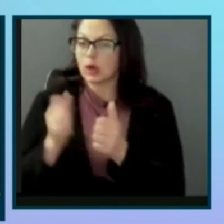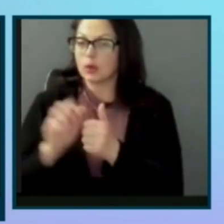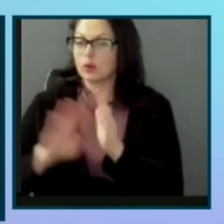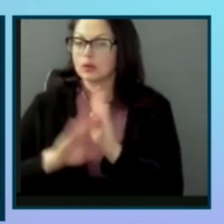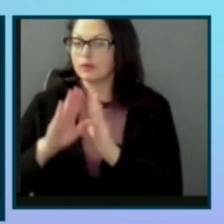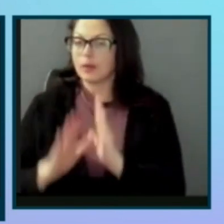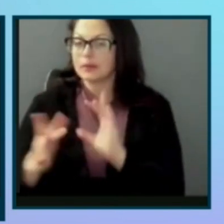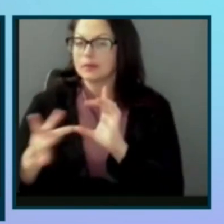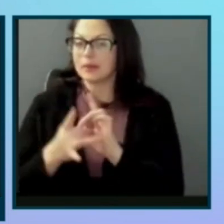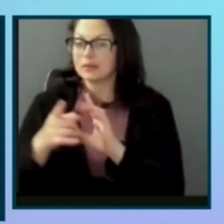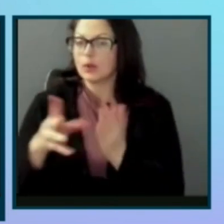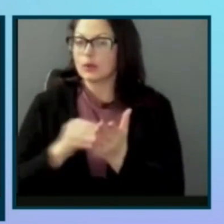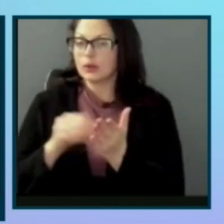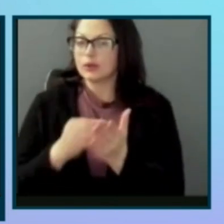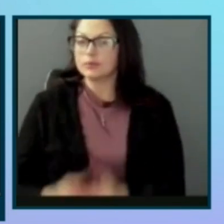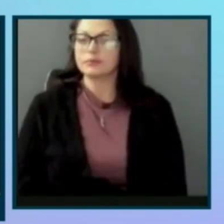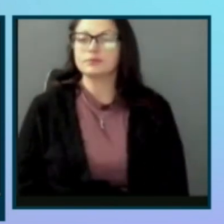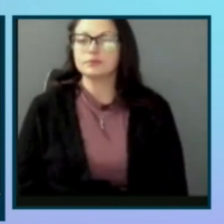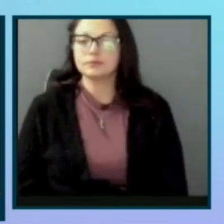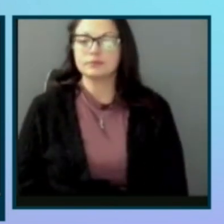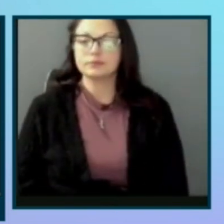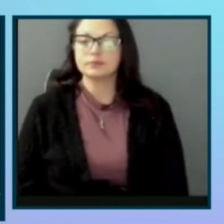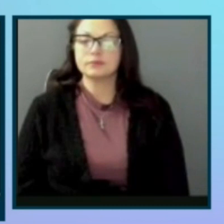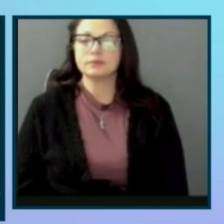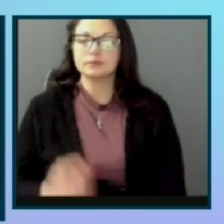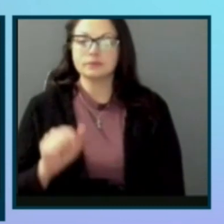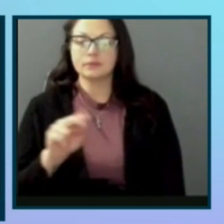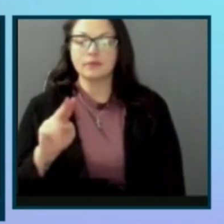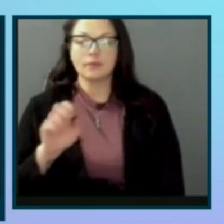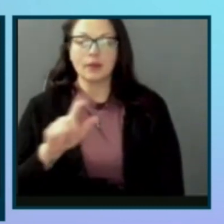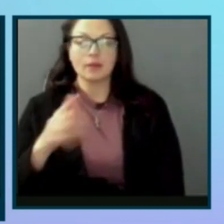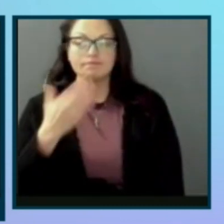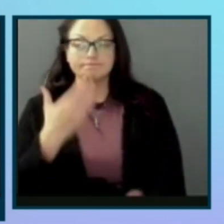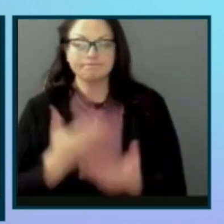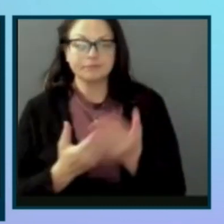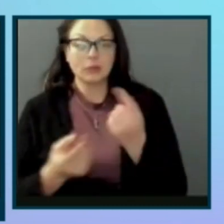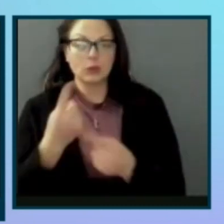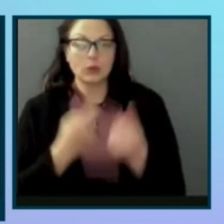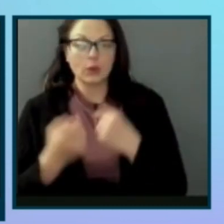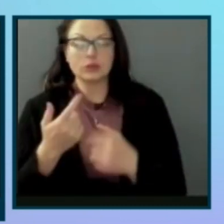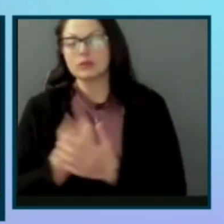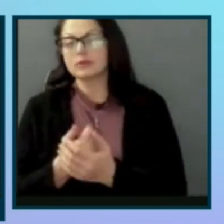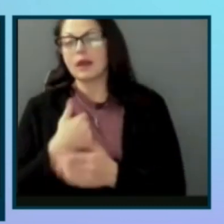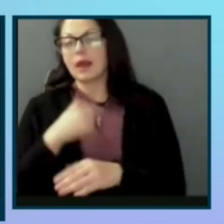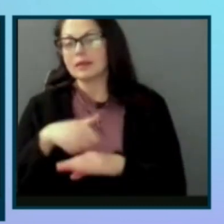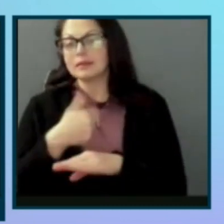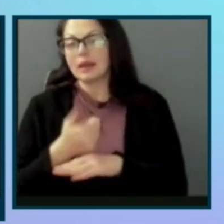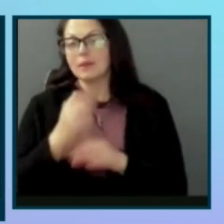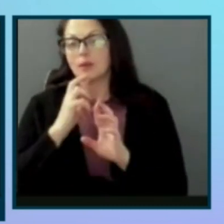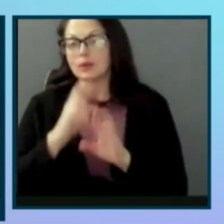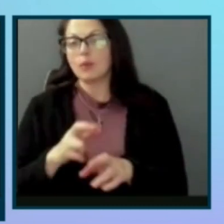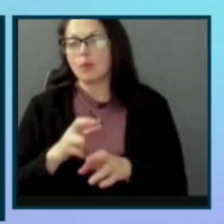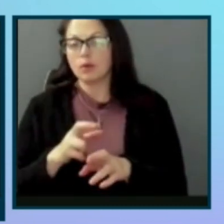you learned from these tests? Yeah, that's a great question. I put together kind of a report out deck